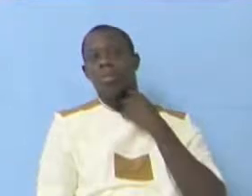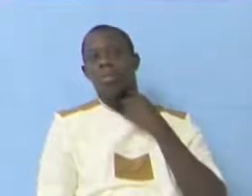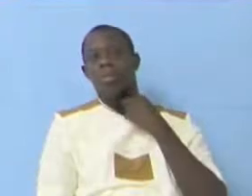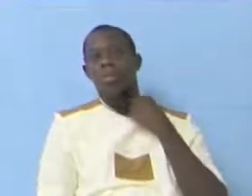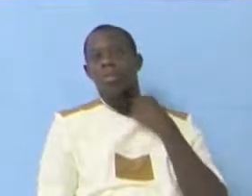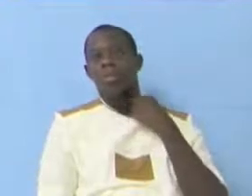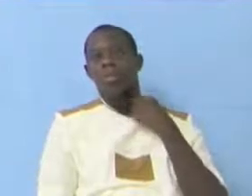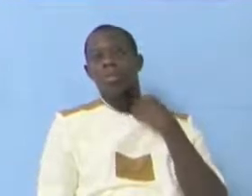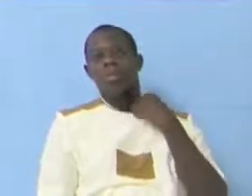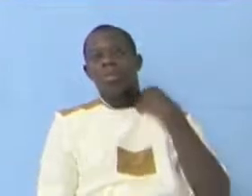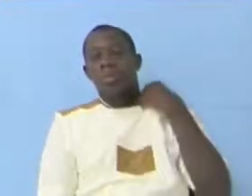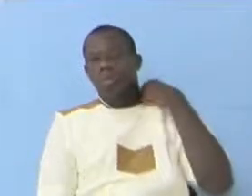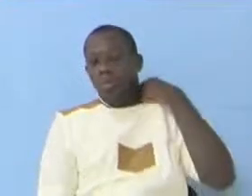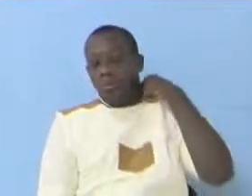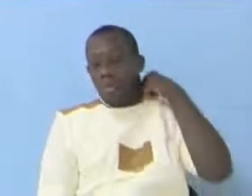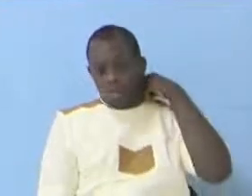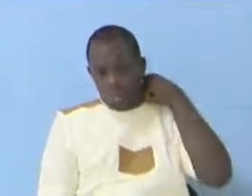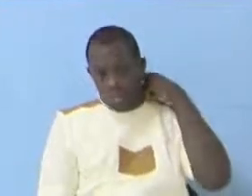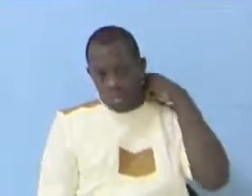Thank you.